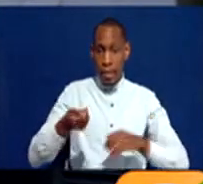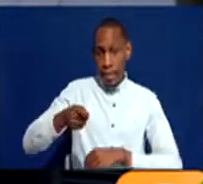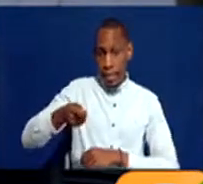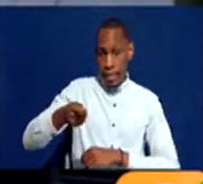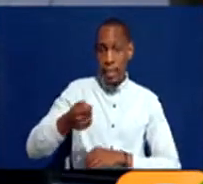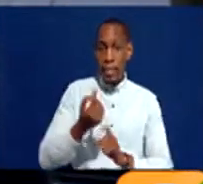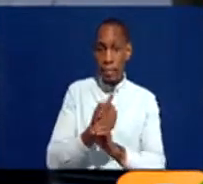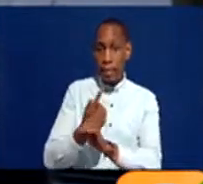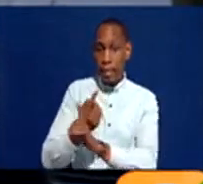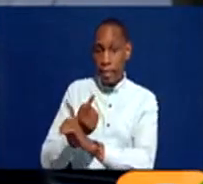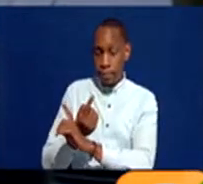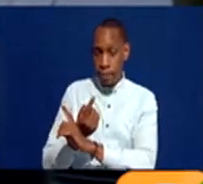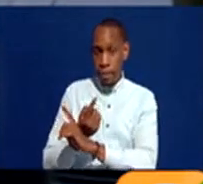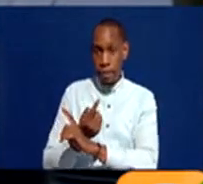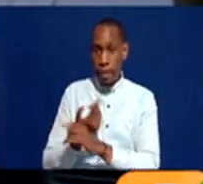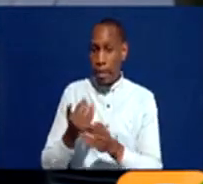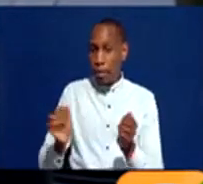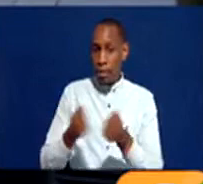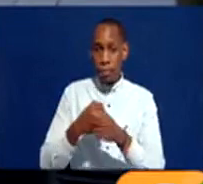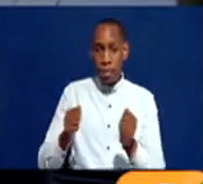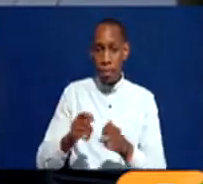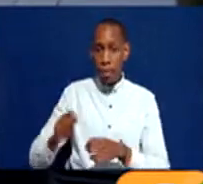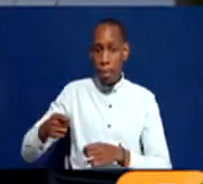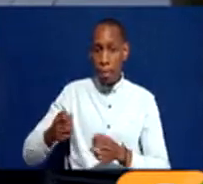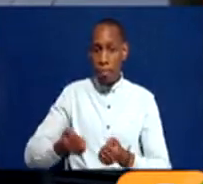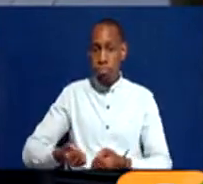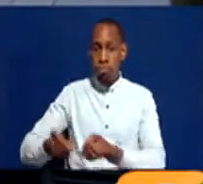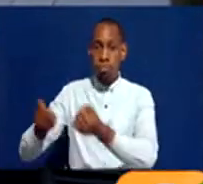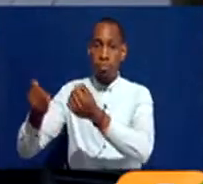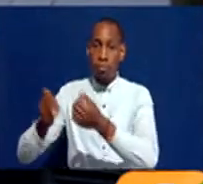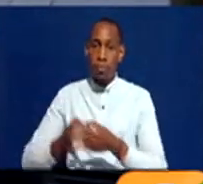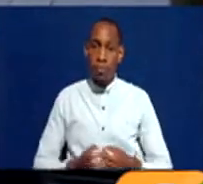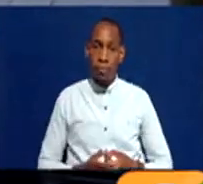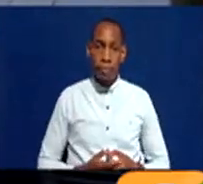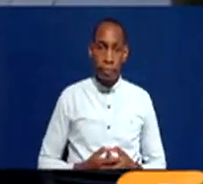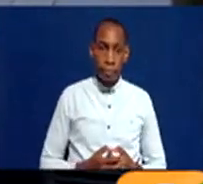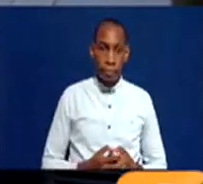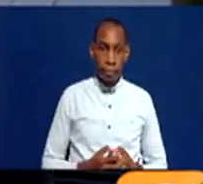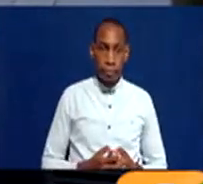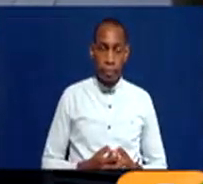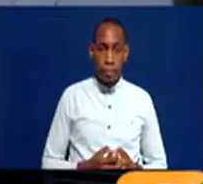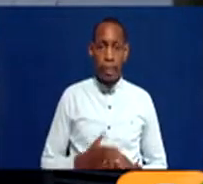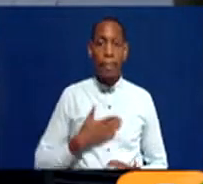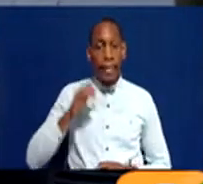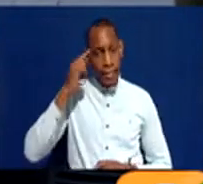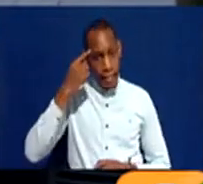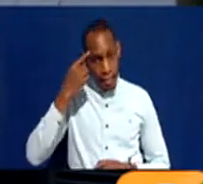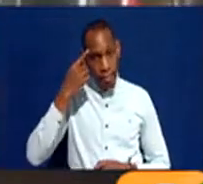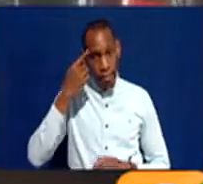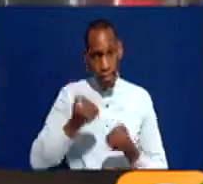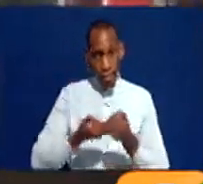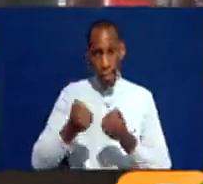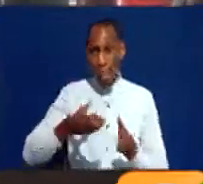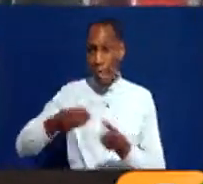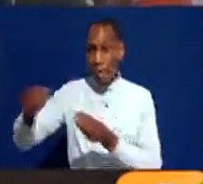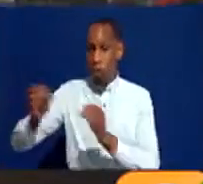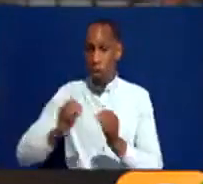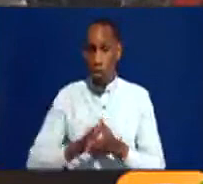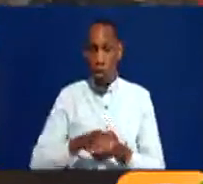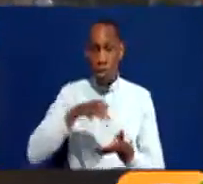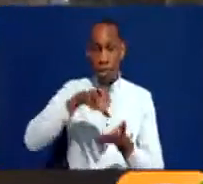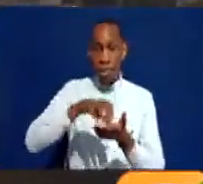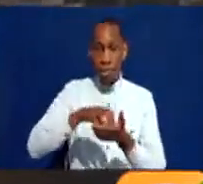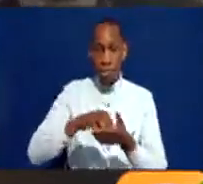keys. So akuweza kumanage kupata hiyo kifungu. I think that's why I still have the car. Cases of